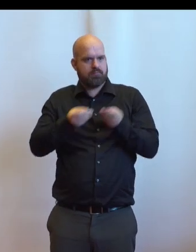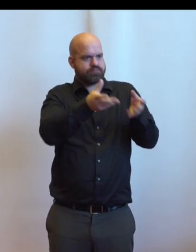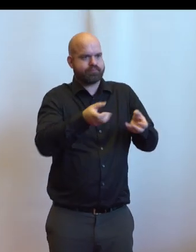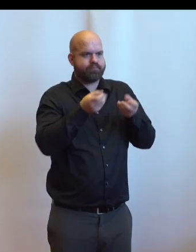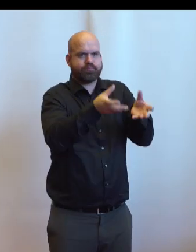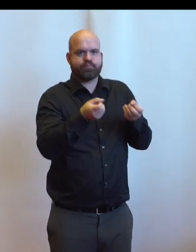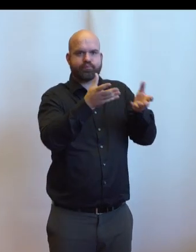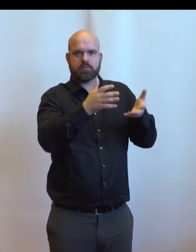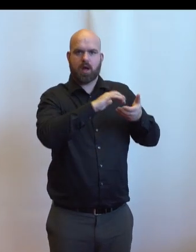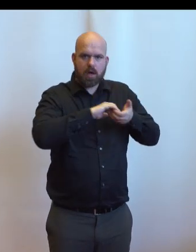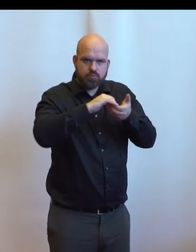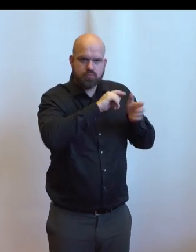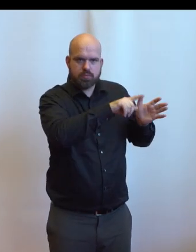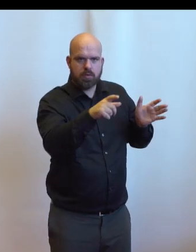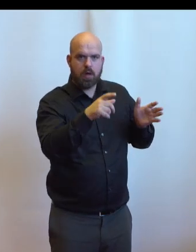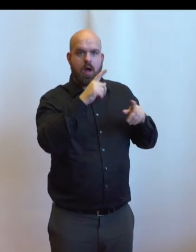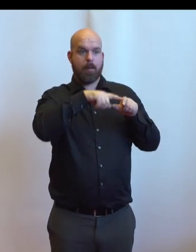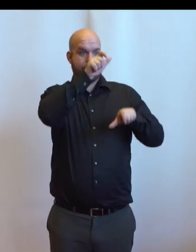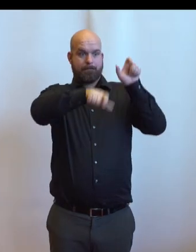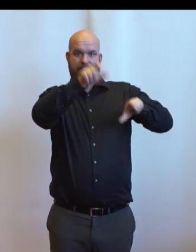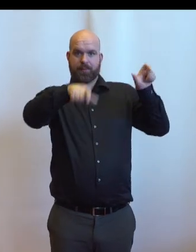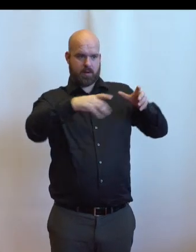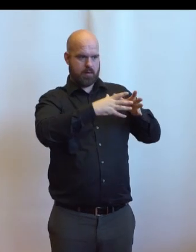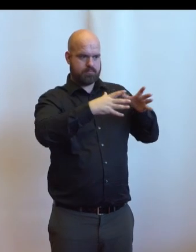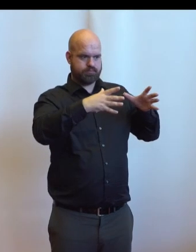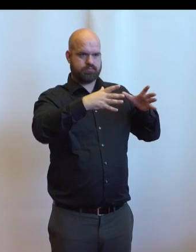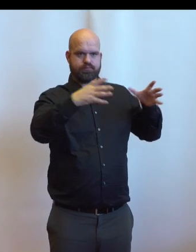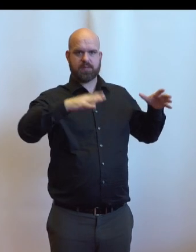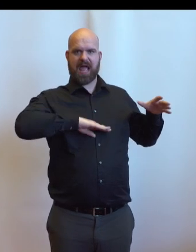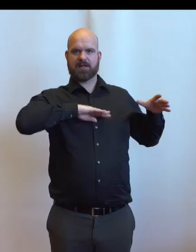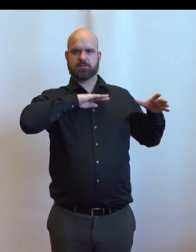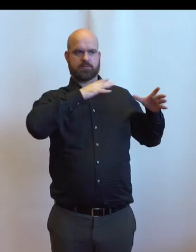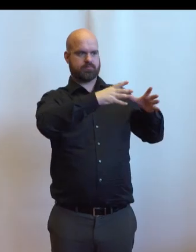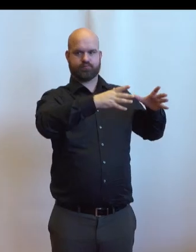are laws, there are good business drivers as well. Next slide, please.